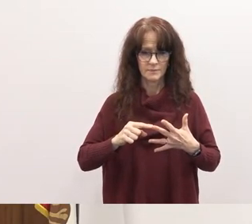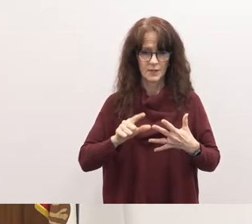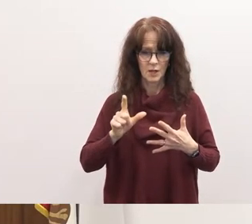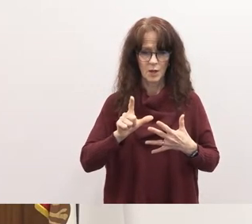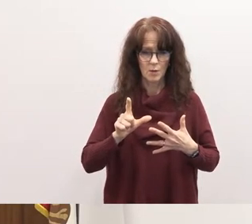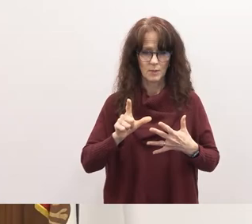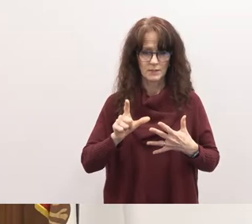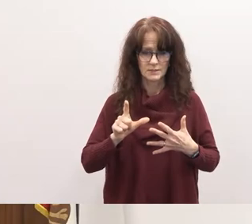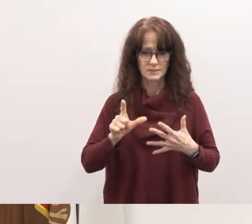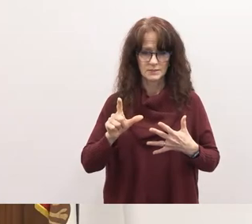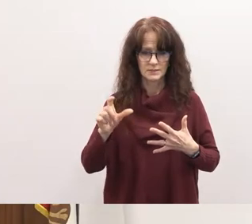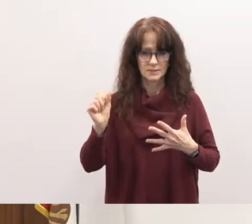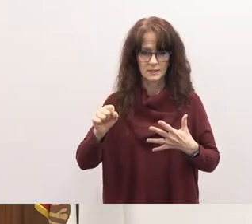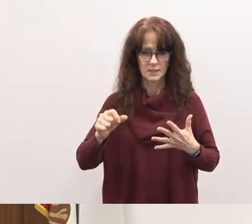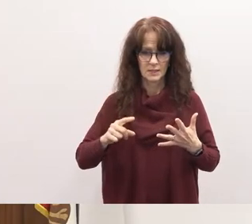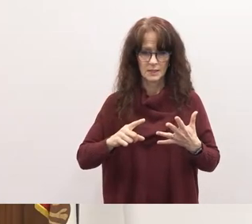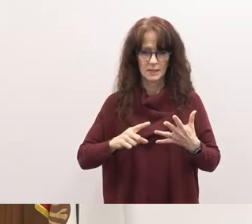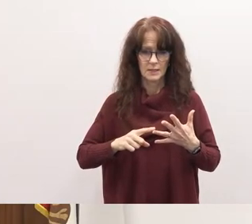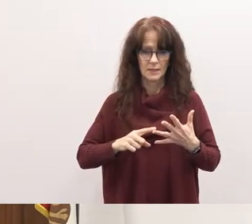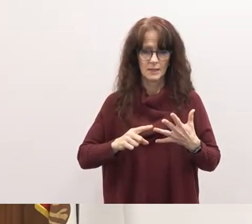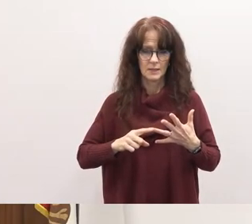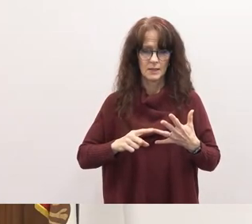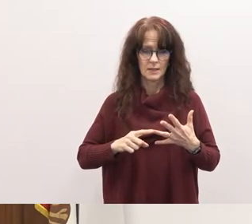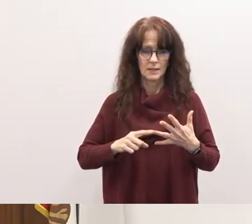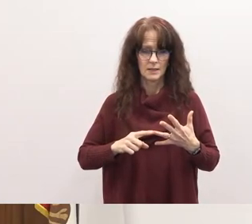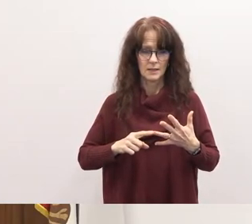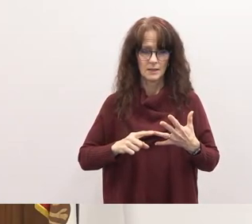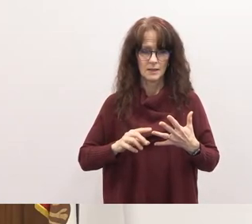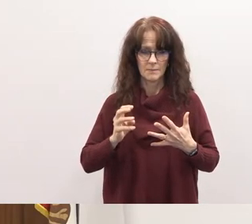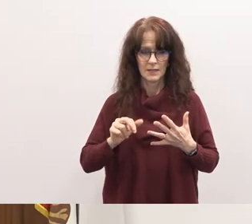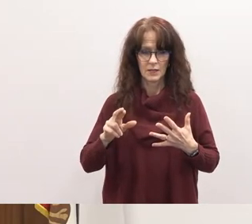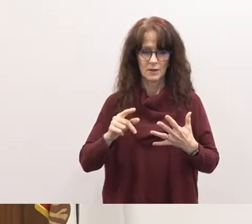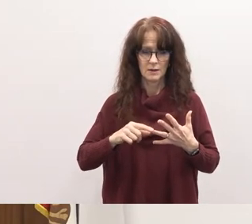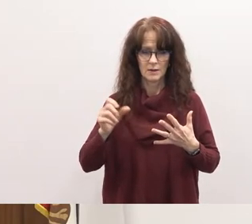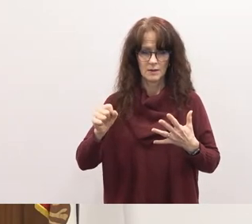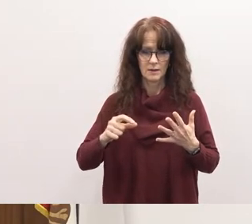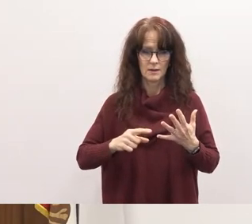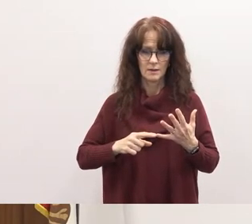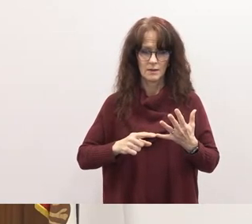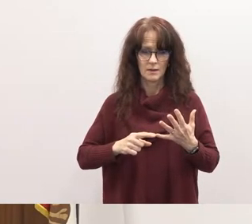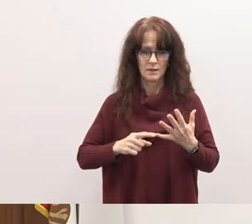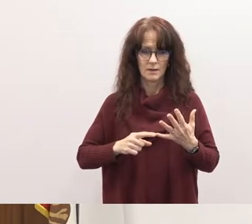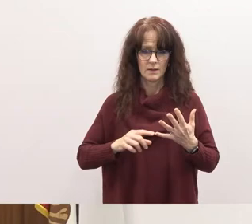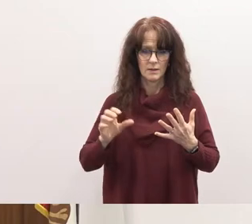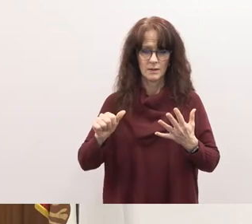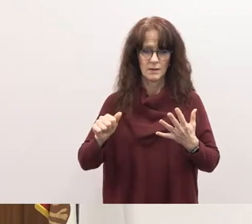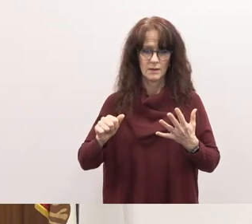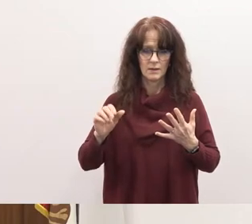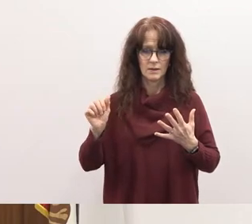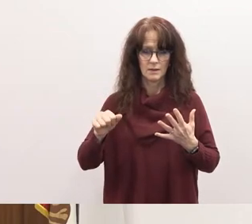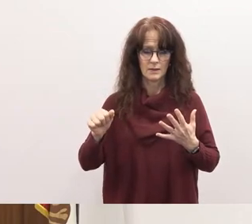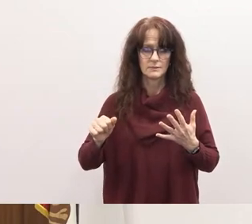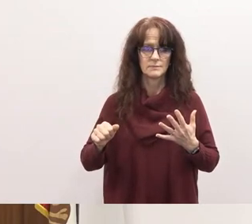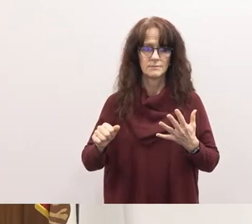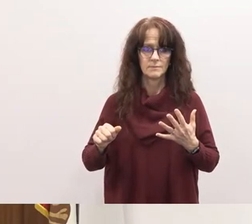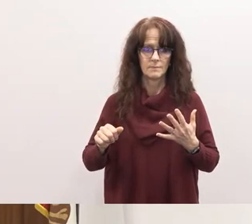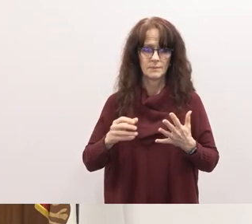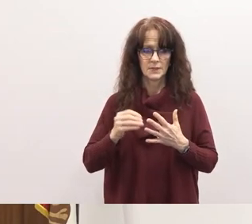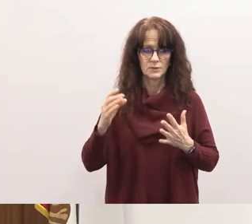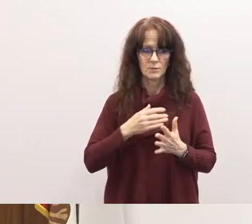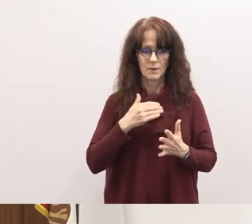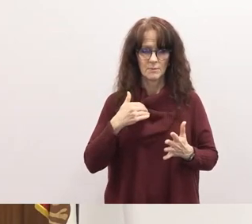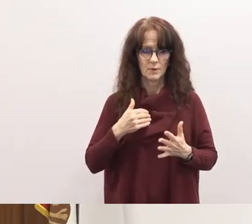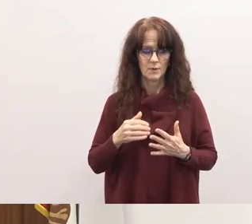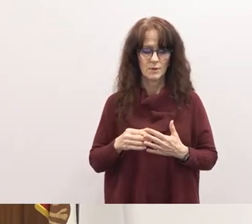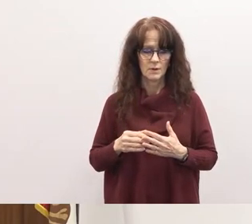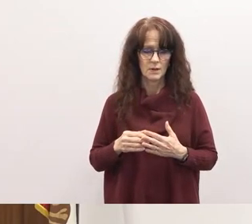Lopez? Aye. Member Miller? Aye. Member Otto? Aye. And student member